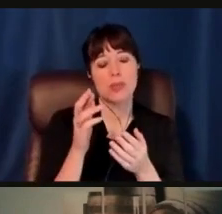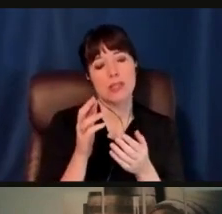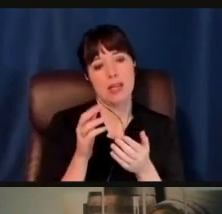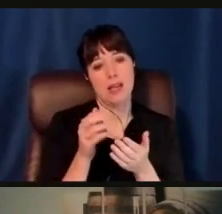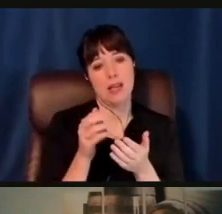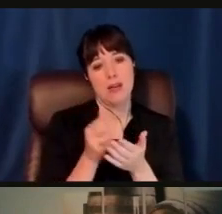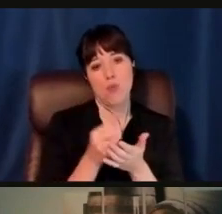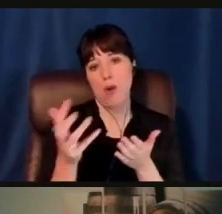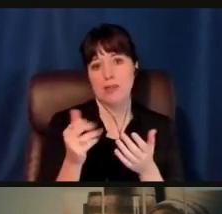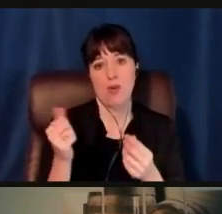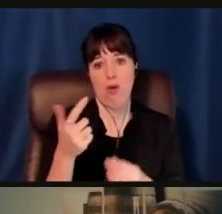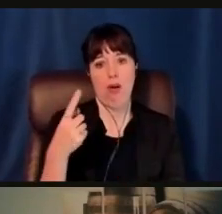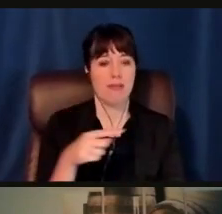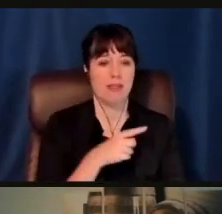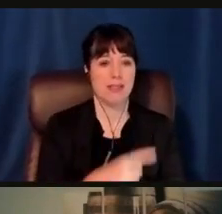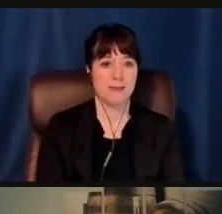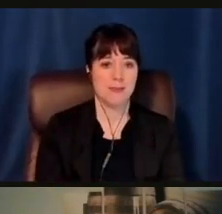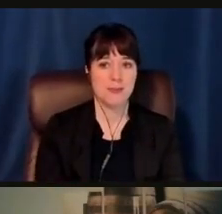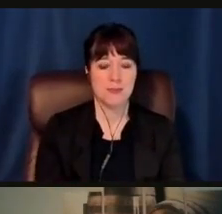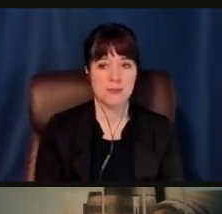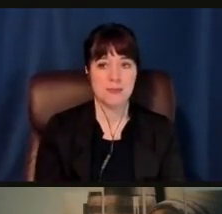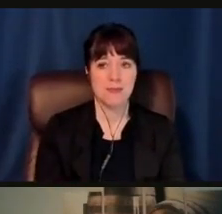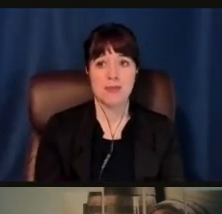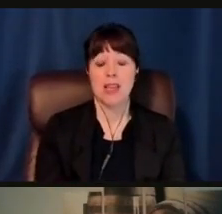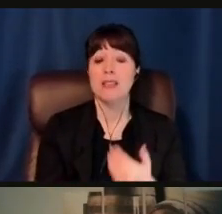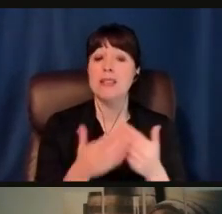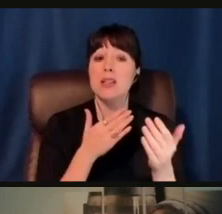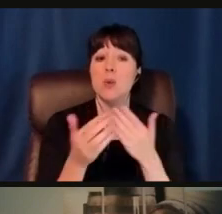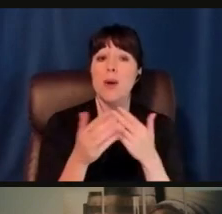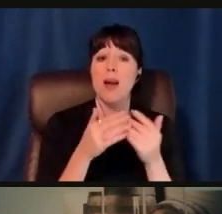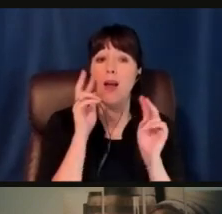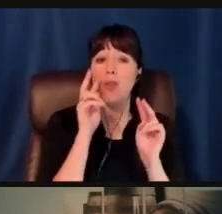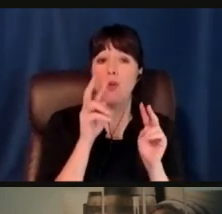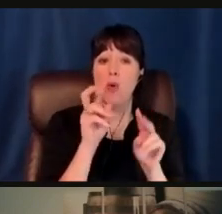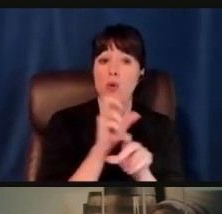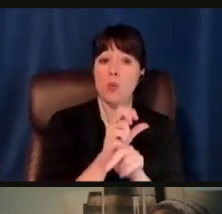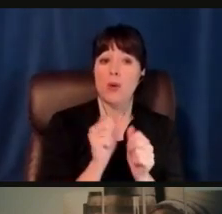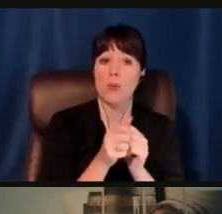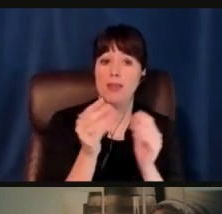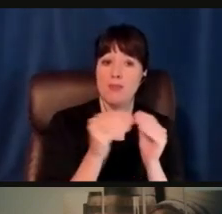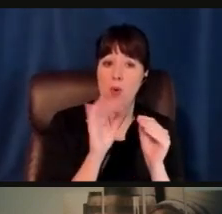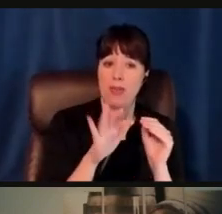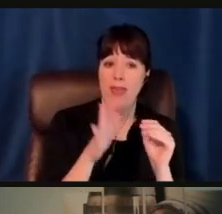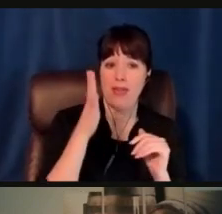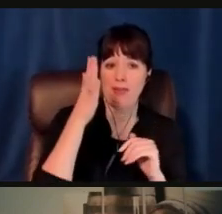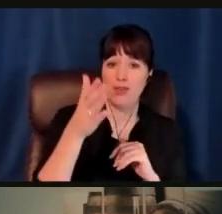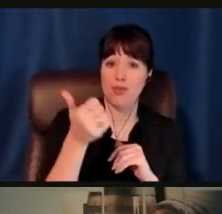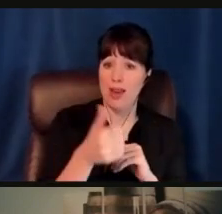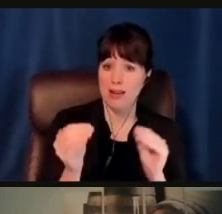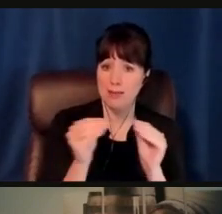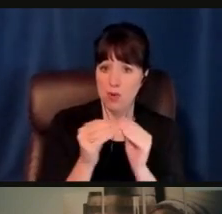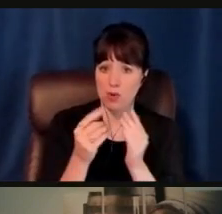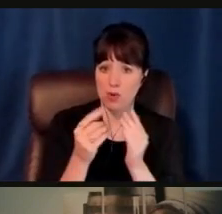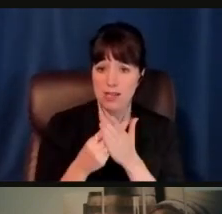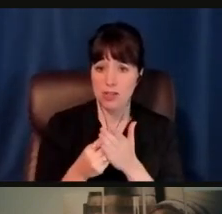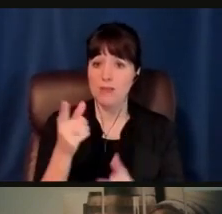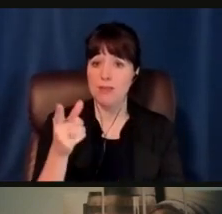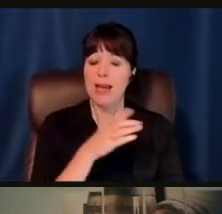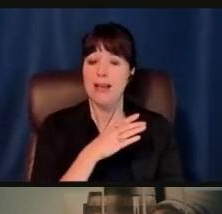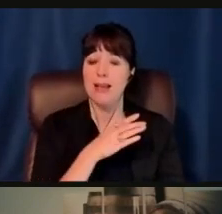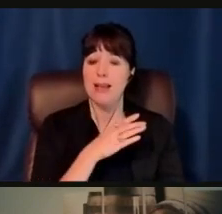by all of us. So anyway, I look forward to working with you more on that in the future. Is there any more discussion? Oh, Councillor